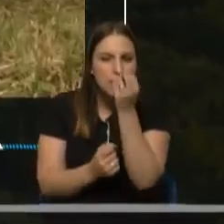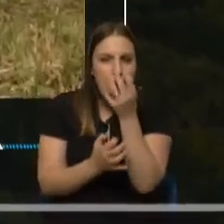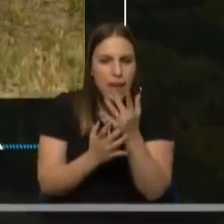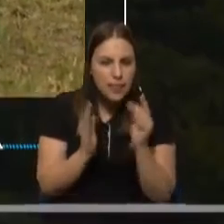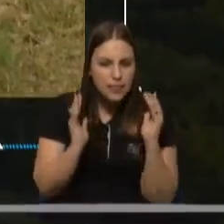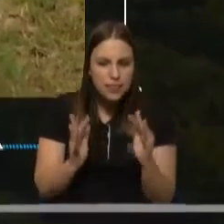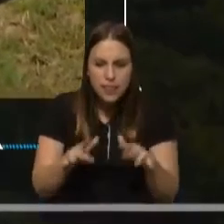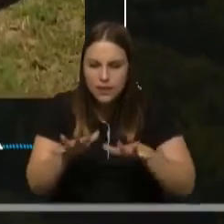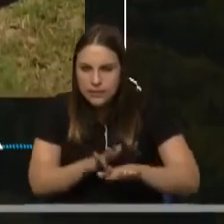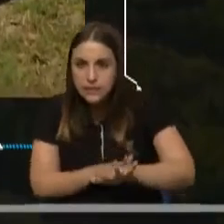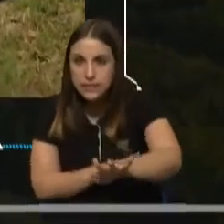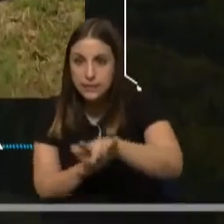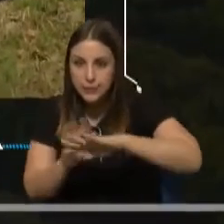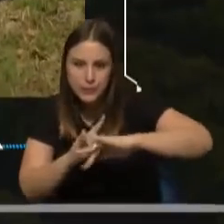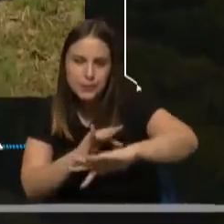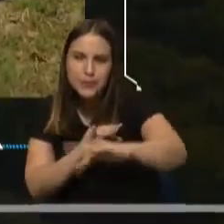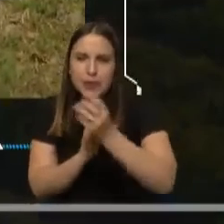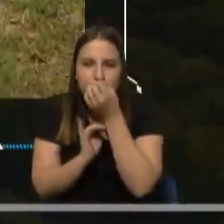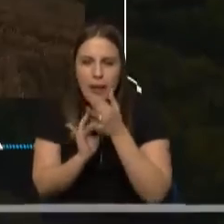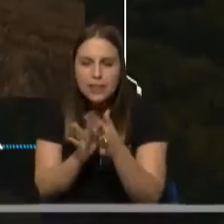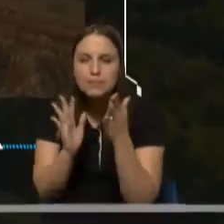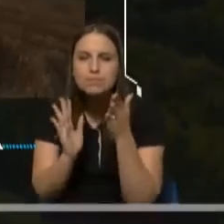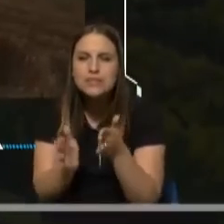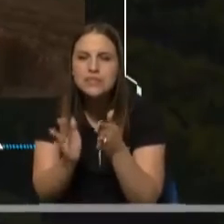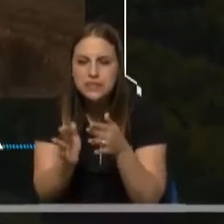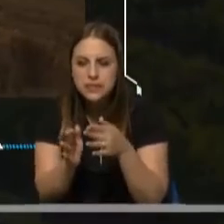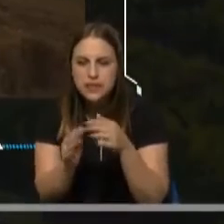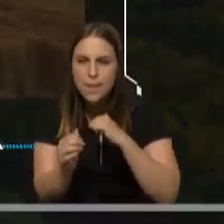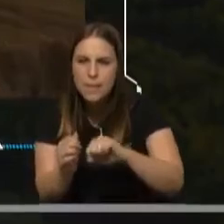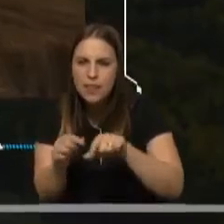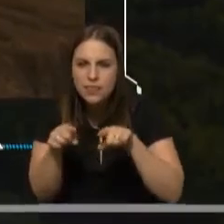field need a pesticide and herbicide.